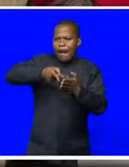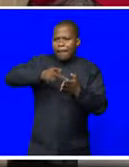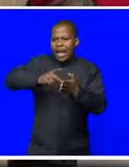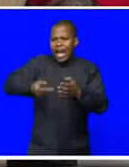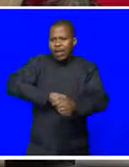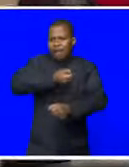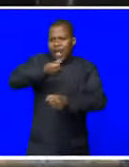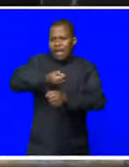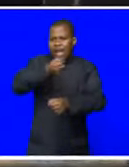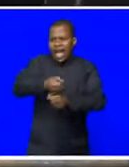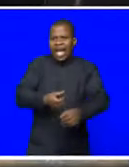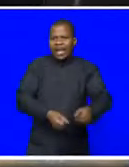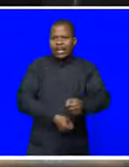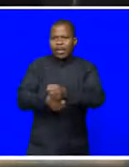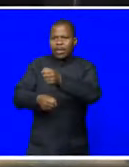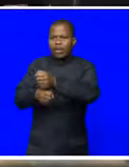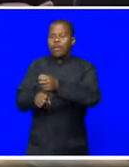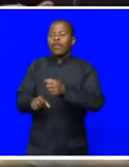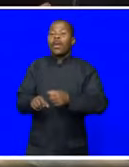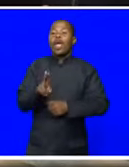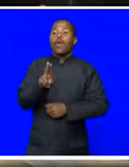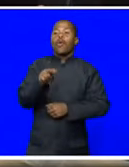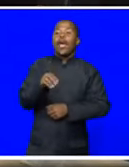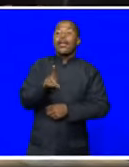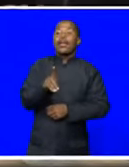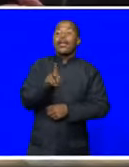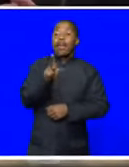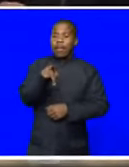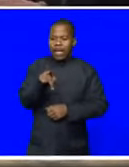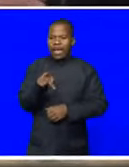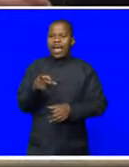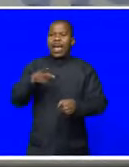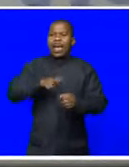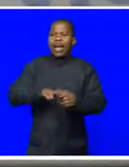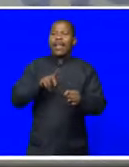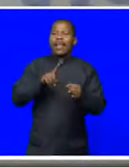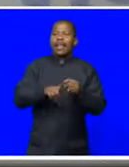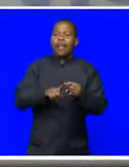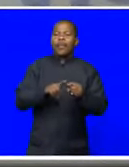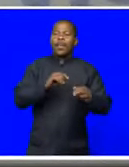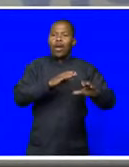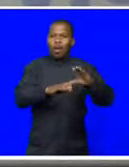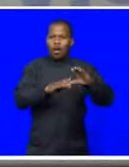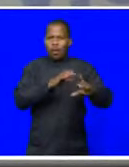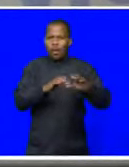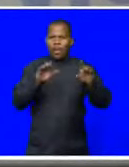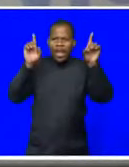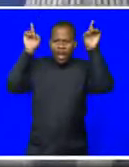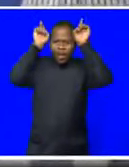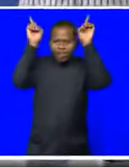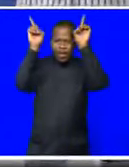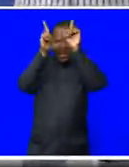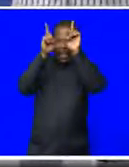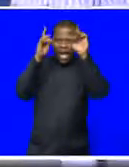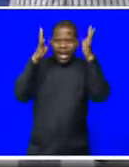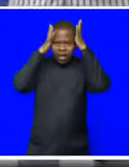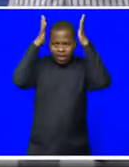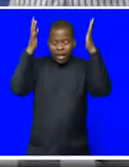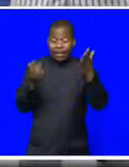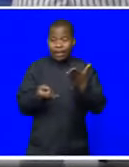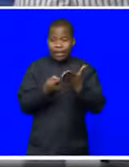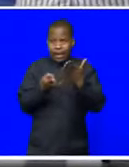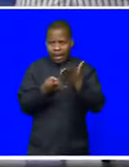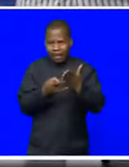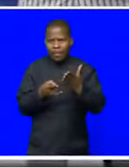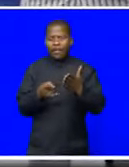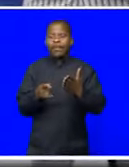the support from the United Nations Development Programme, UNDP, and consultations from the University of Eswatini. Speaking during the